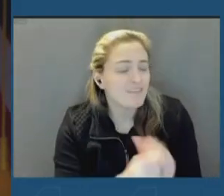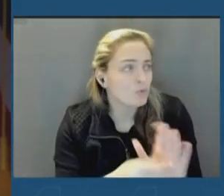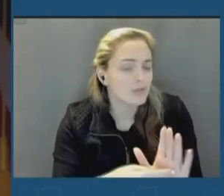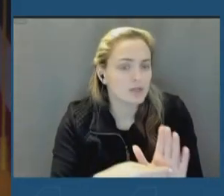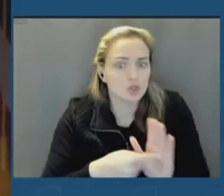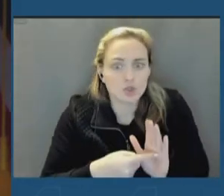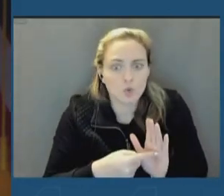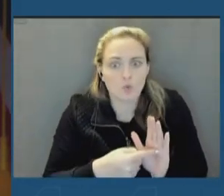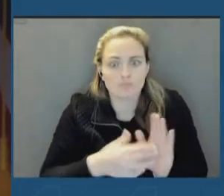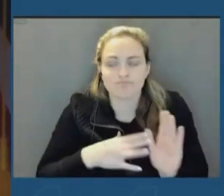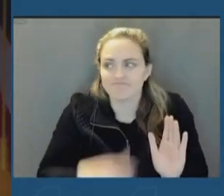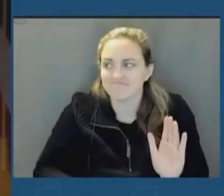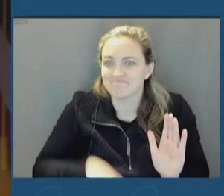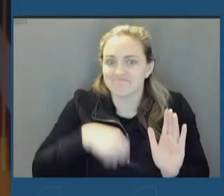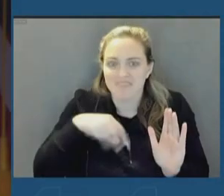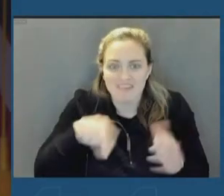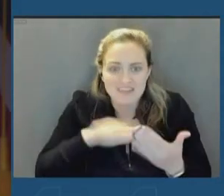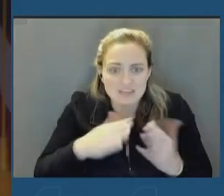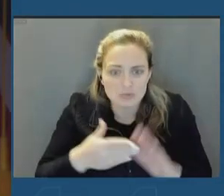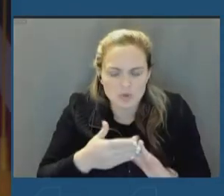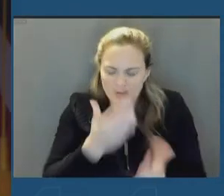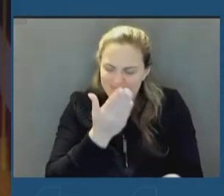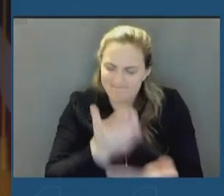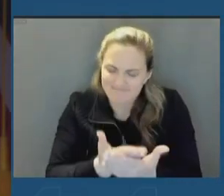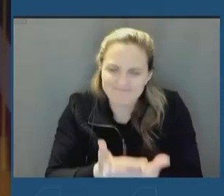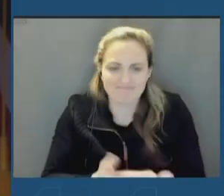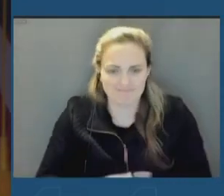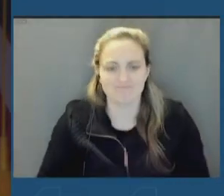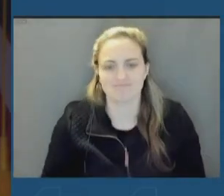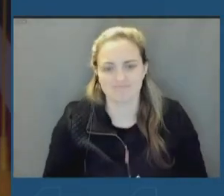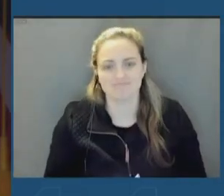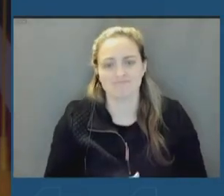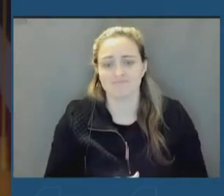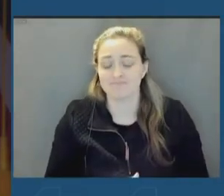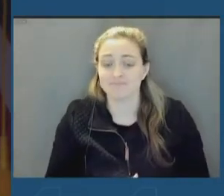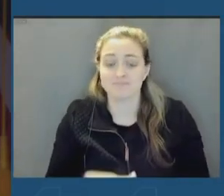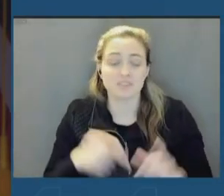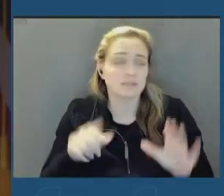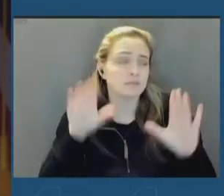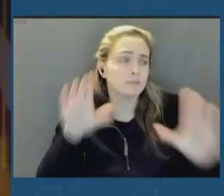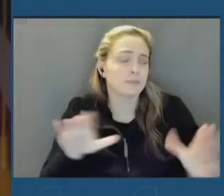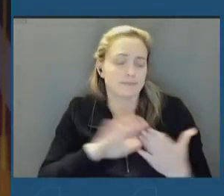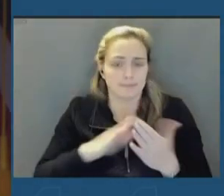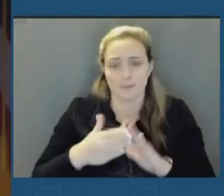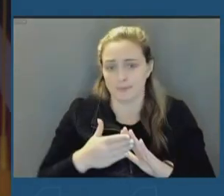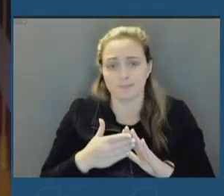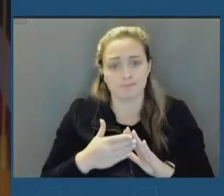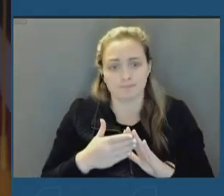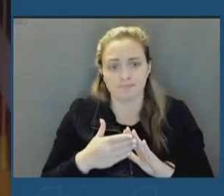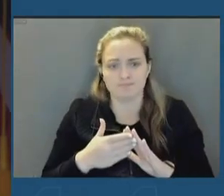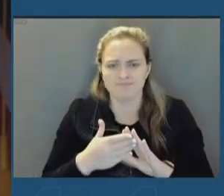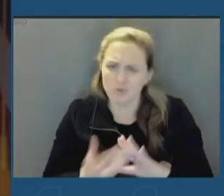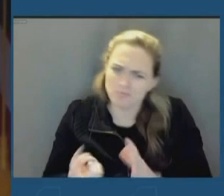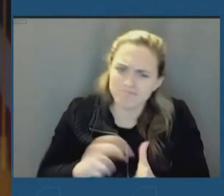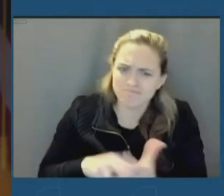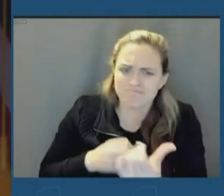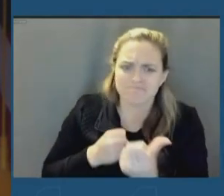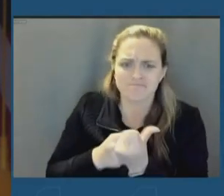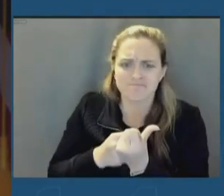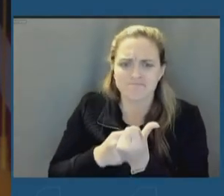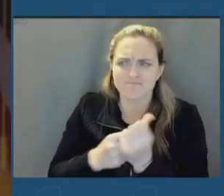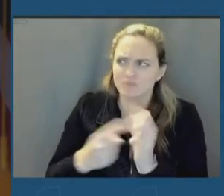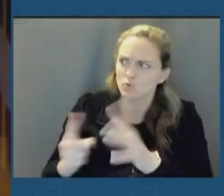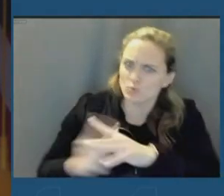my pride in this community is so justified. This is an extraordinary community. You rose up, showed